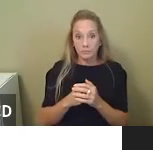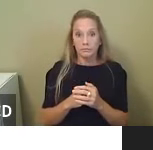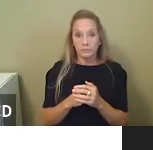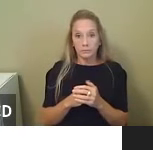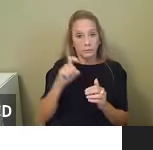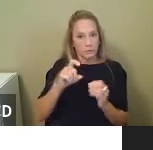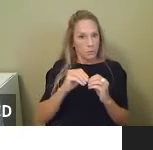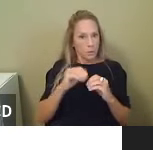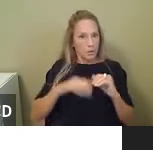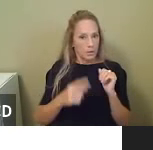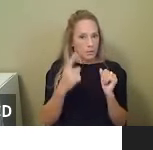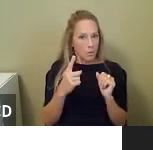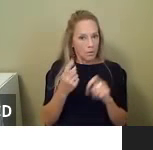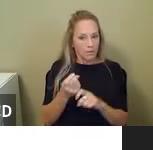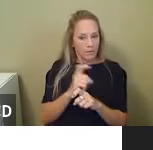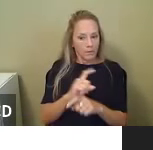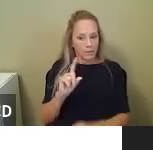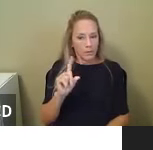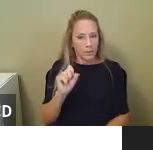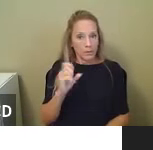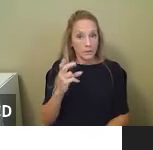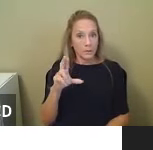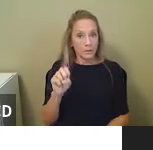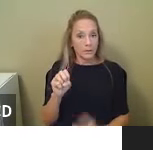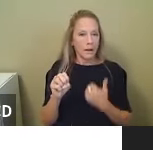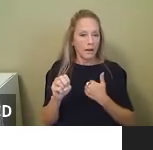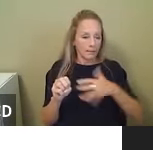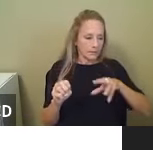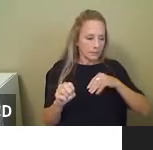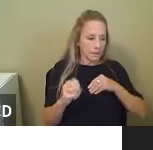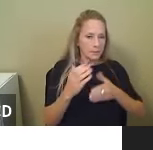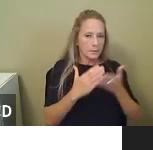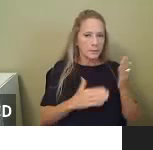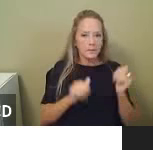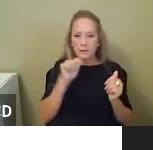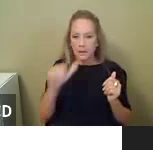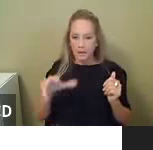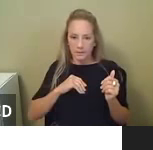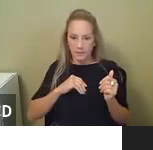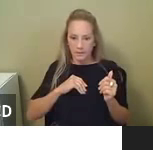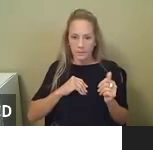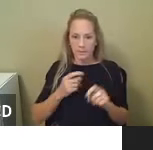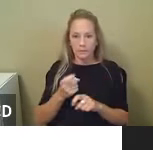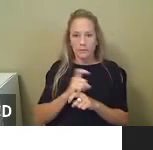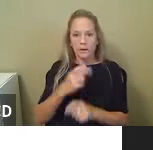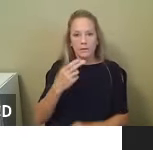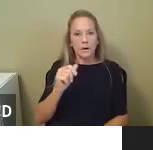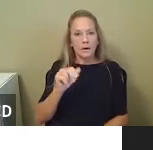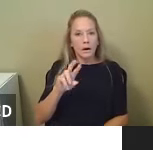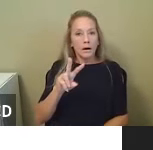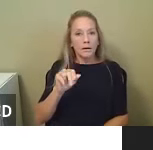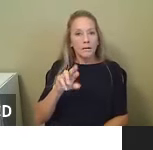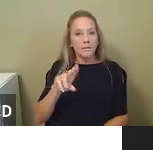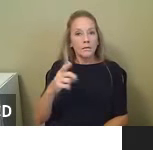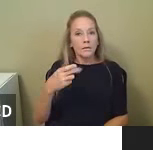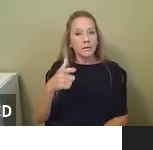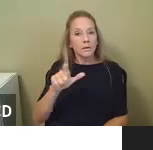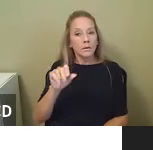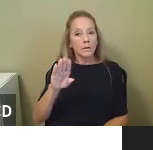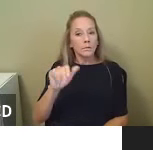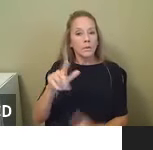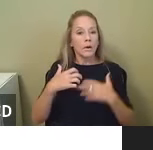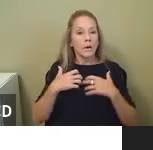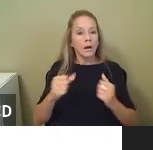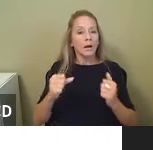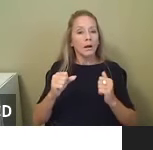source, there are acceptable and unacceptable levels offered by the Harvard Global Health Institute, offered by the White House Task Force, and the